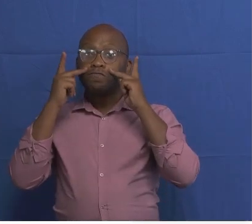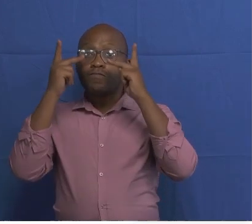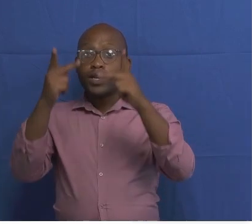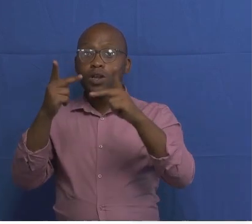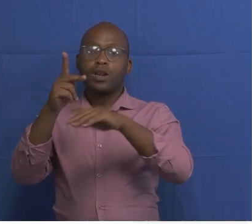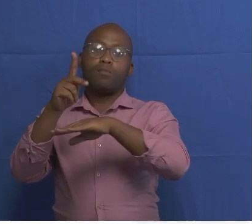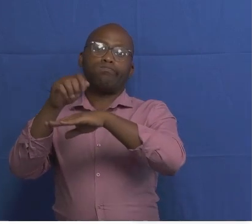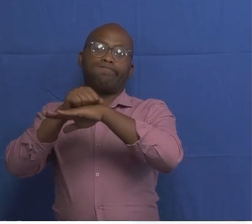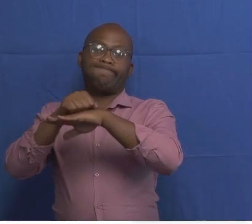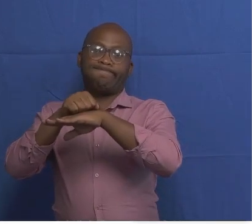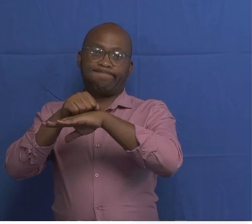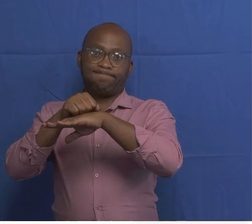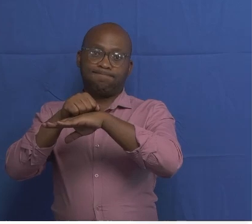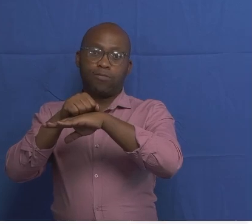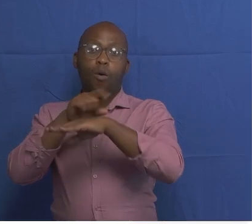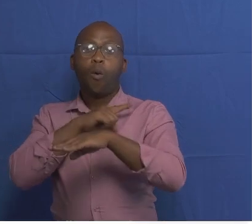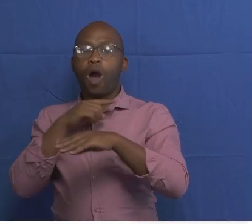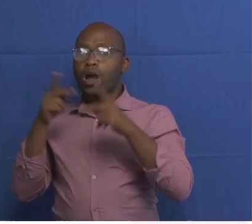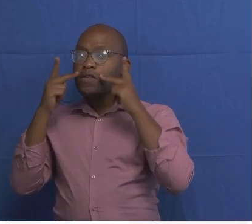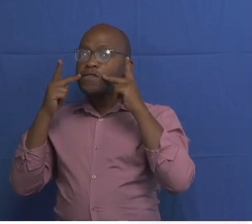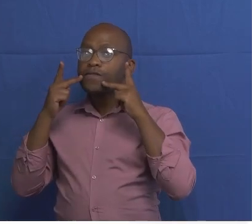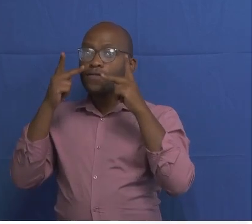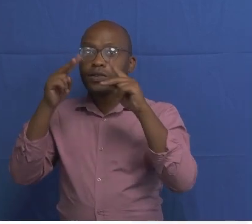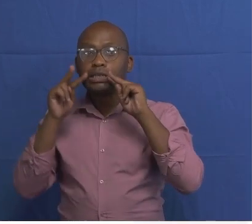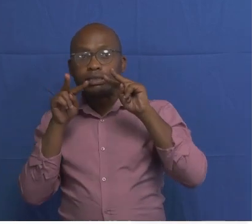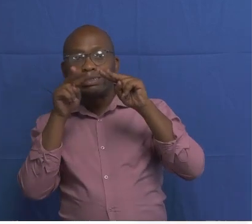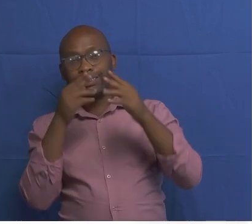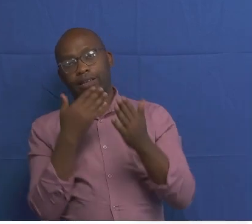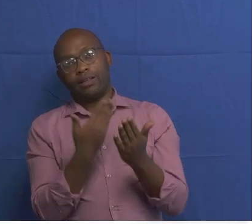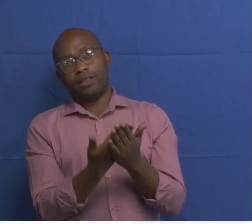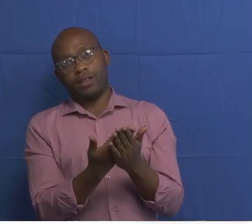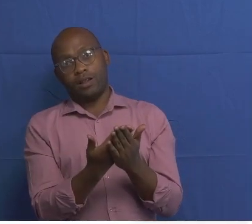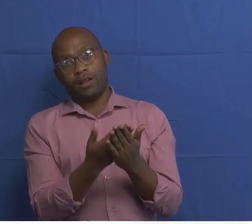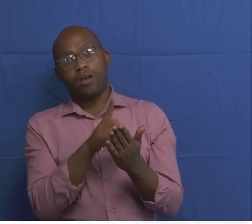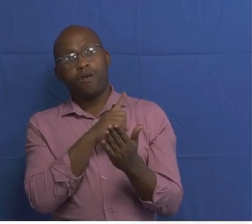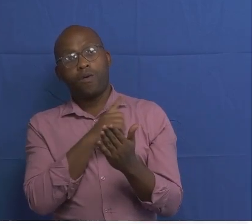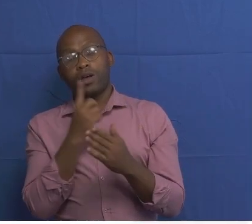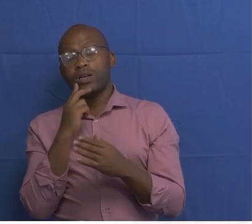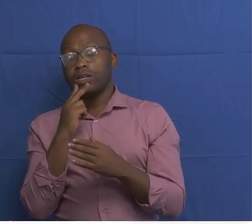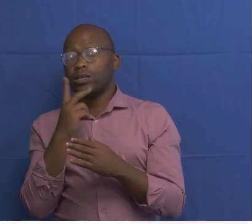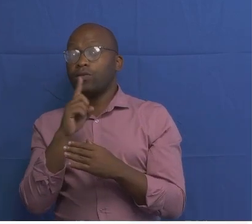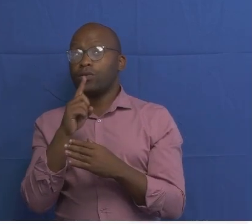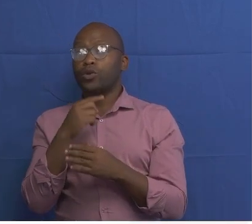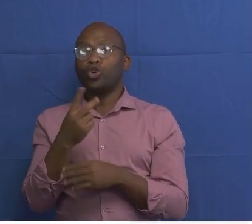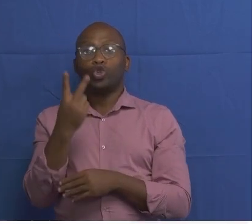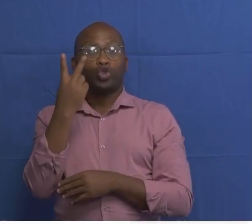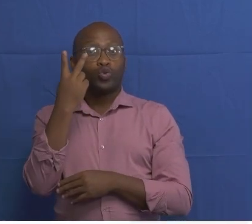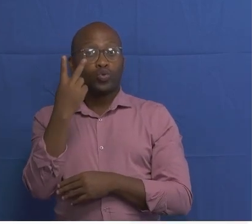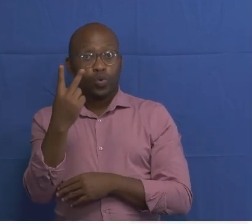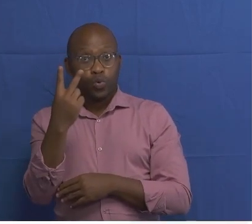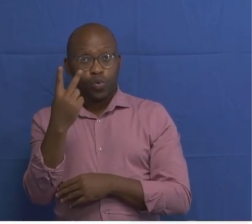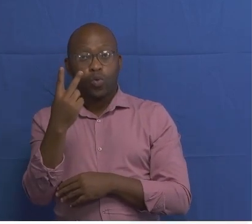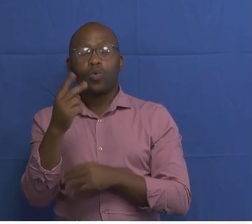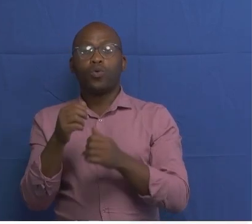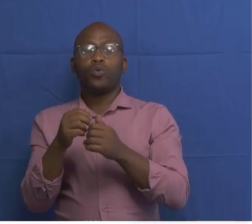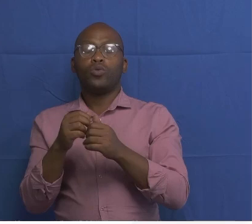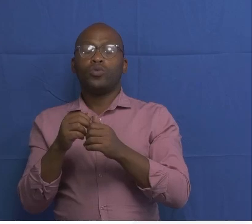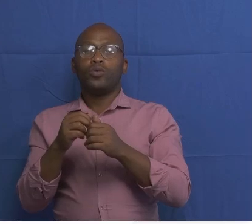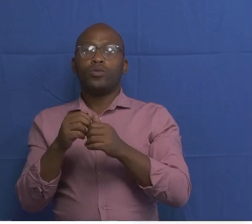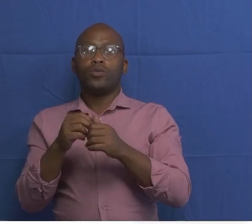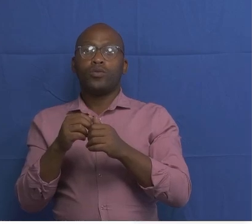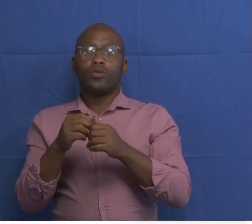here, because now they said that when two homozygous organisms, so it means we have got homozygous tall